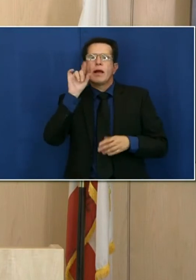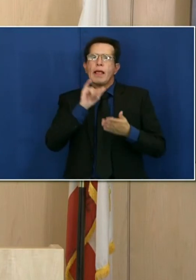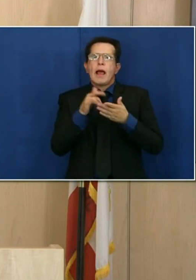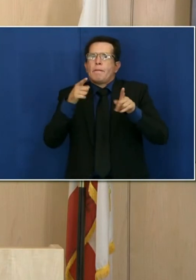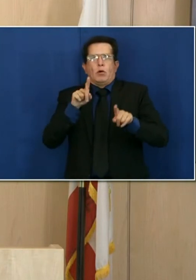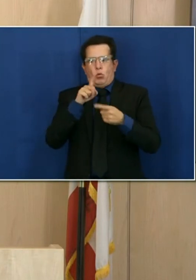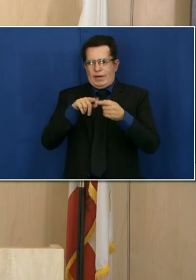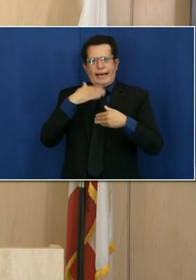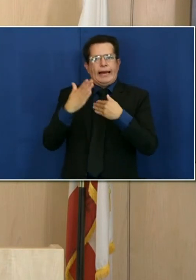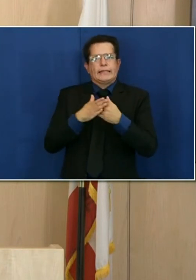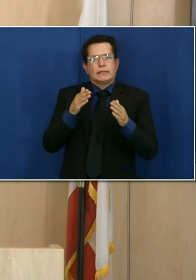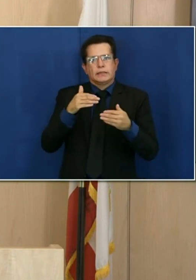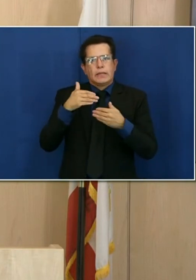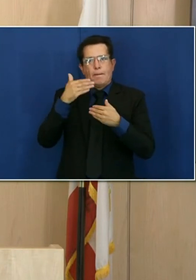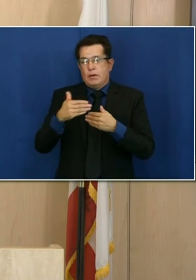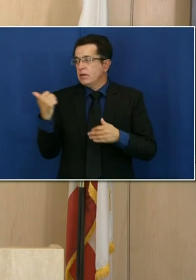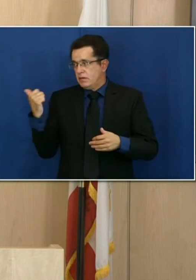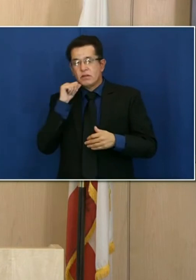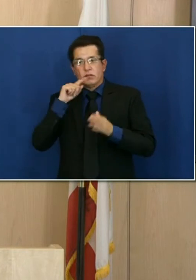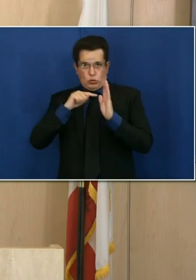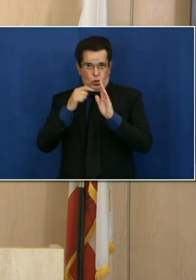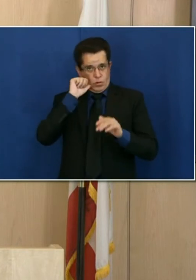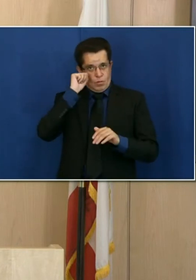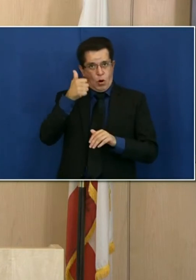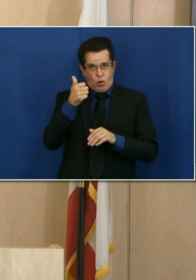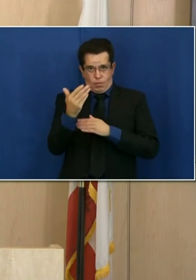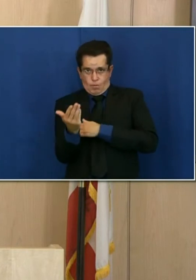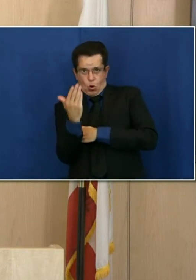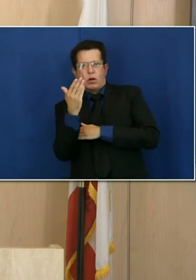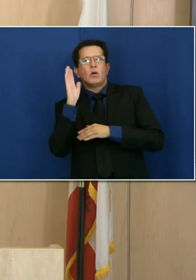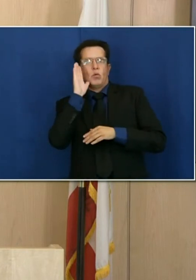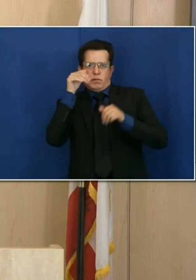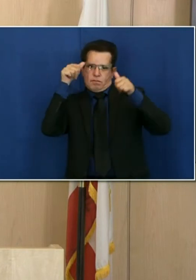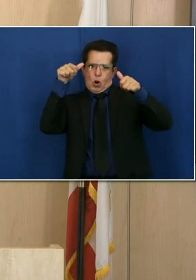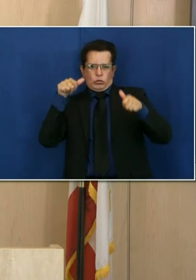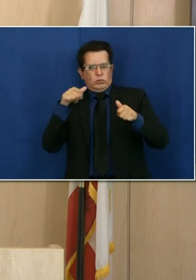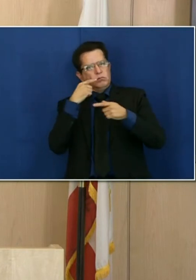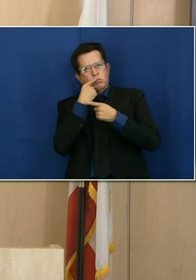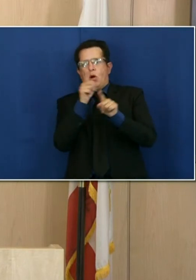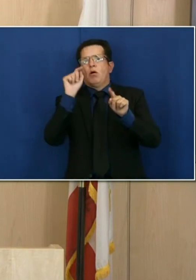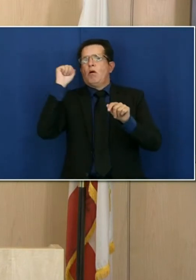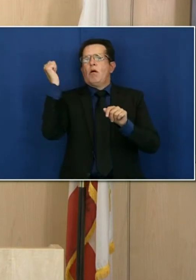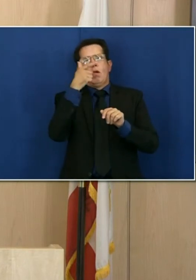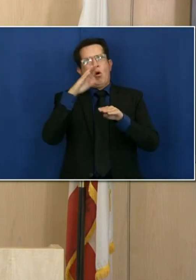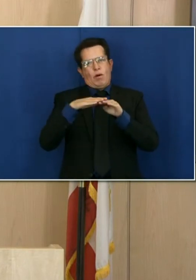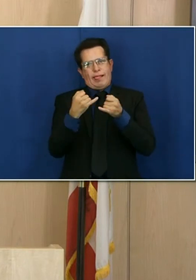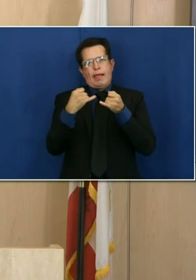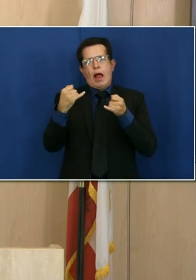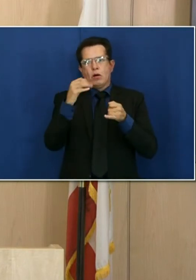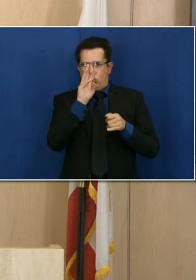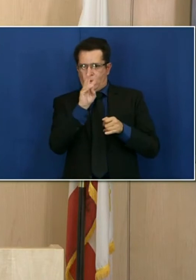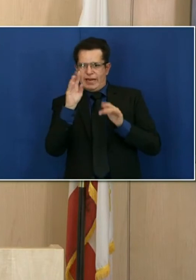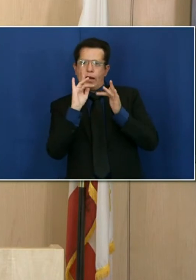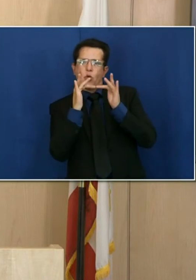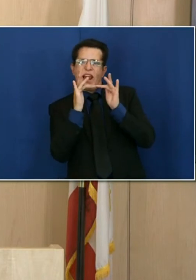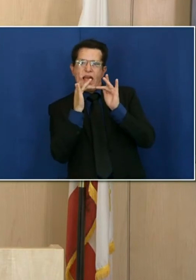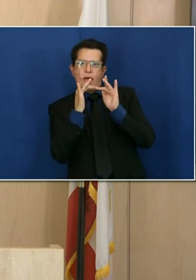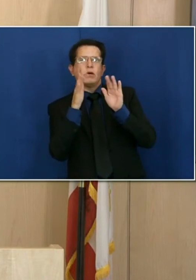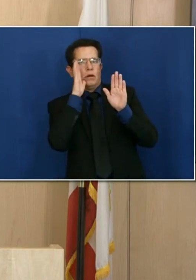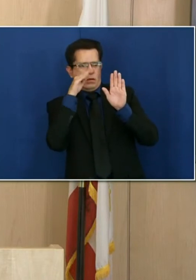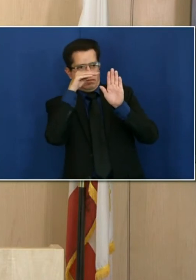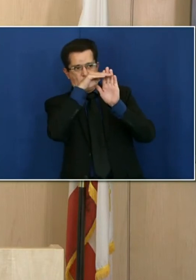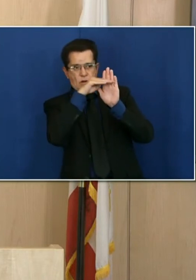steps? Okay, starting tomorrow morning, we will have all of the cease and desist orders that have been issued online and what those specific